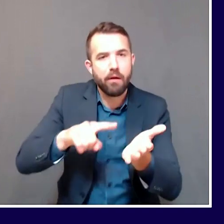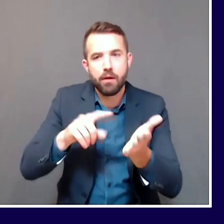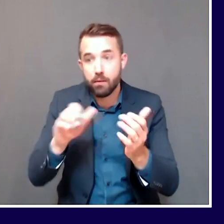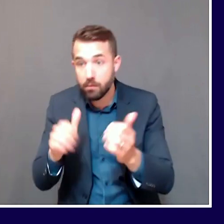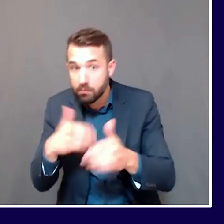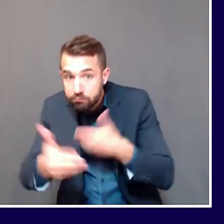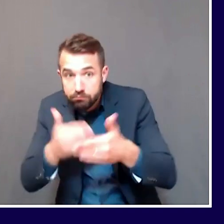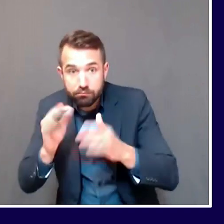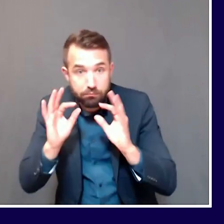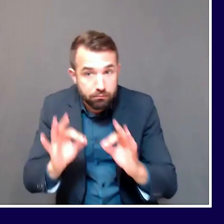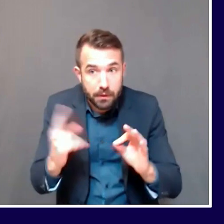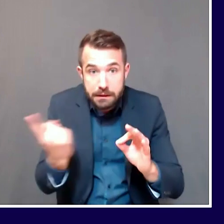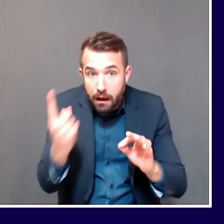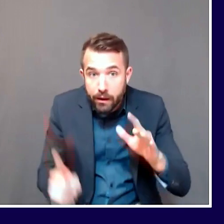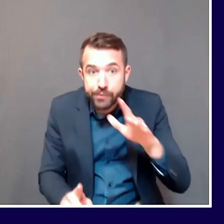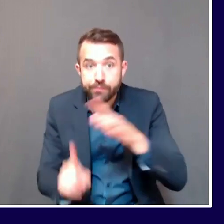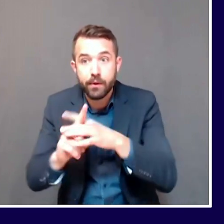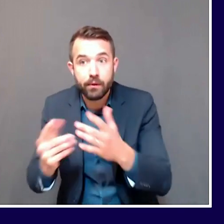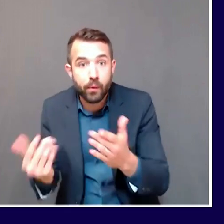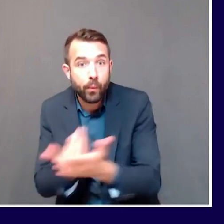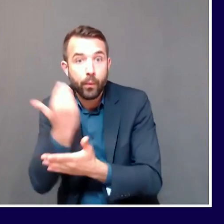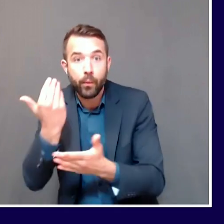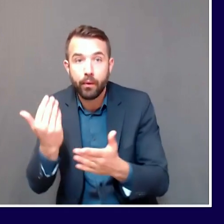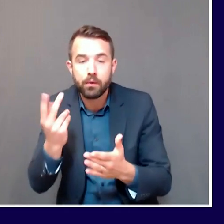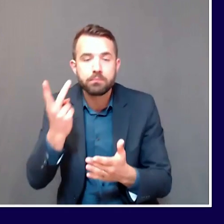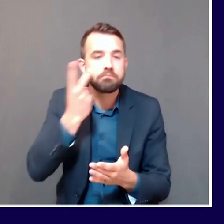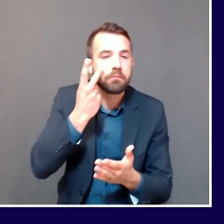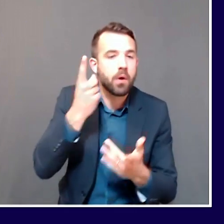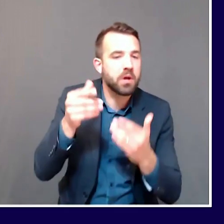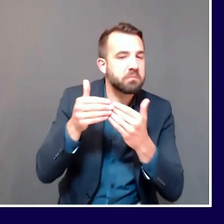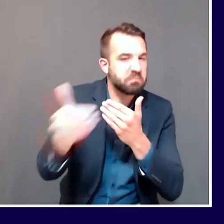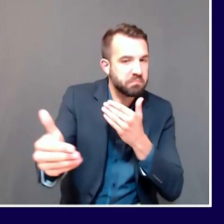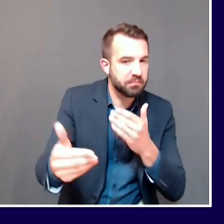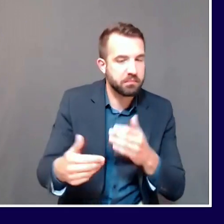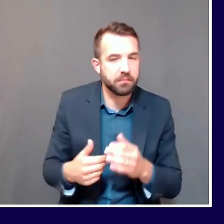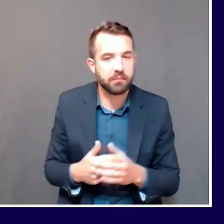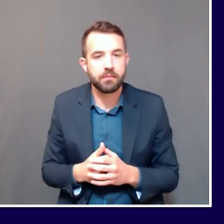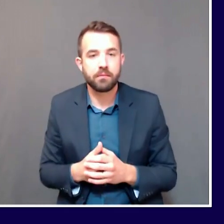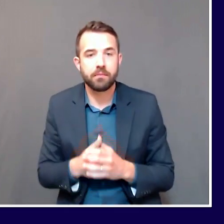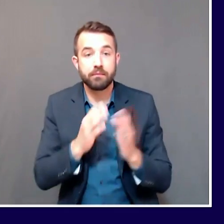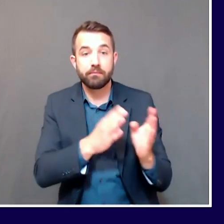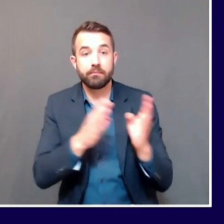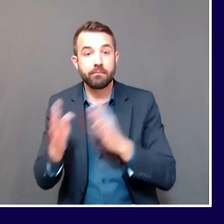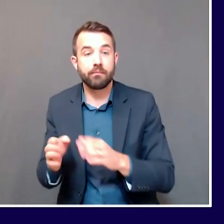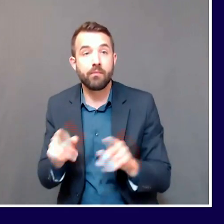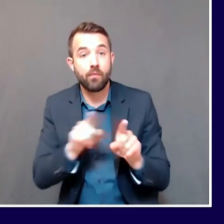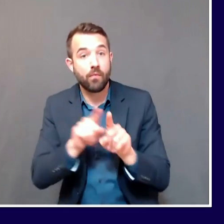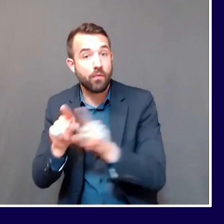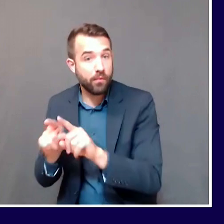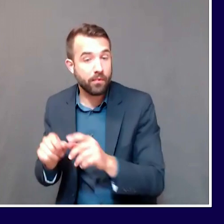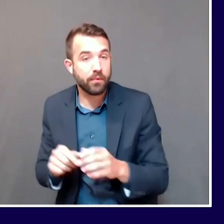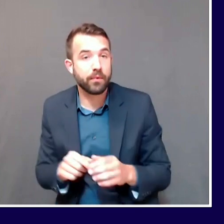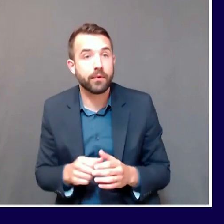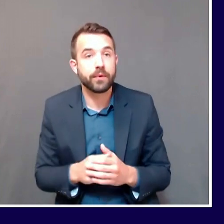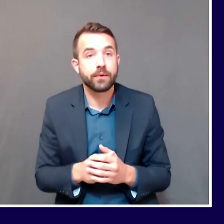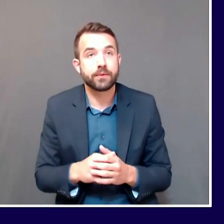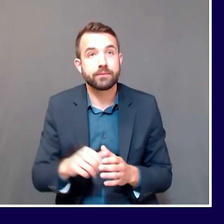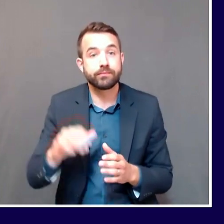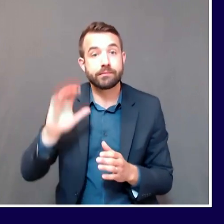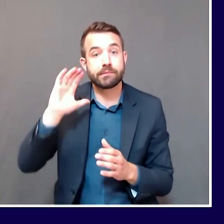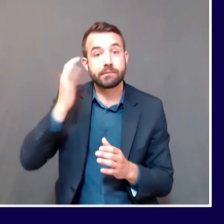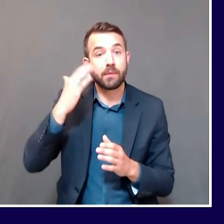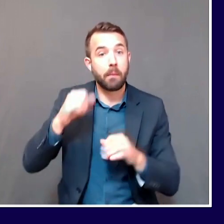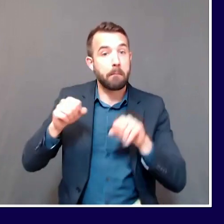more were to arise. We've also been continuing to work on a pending outbreak at the Portland Family